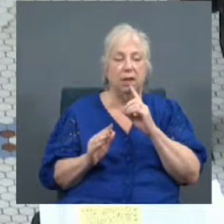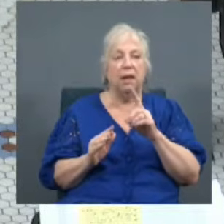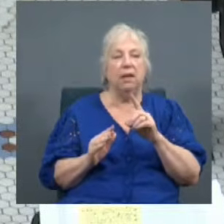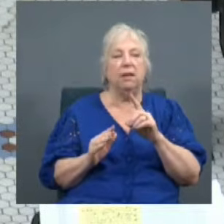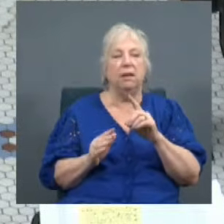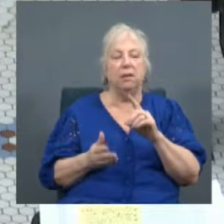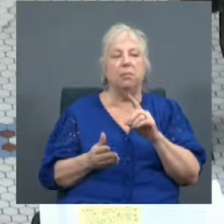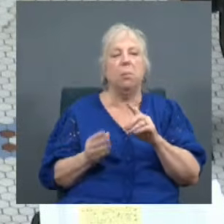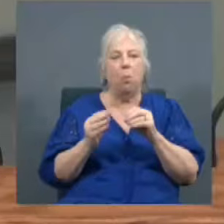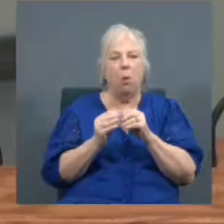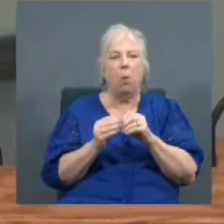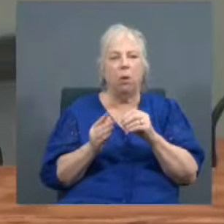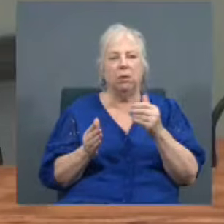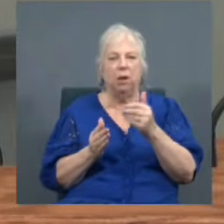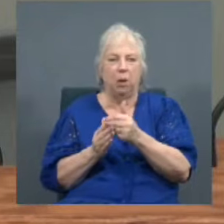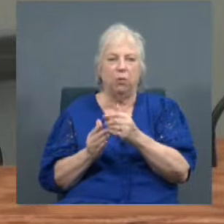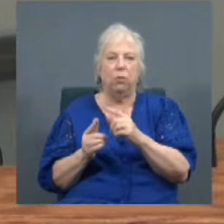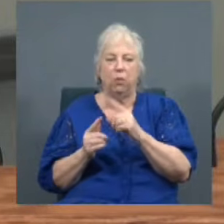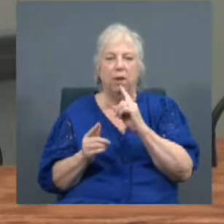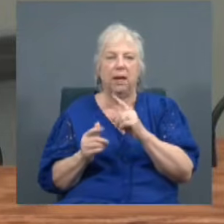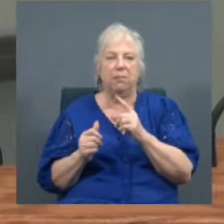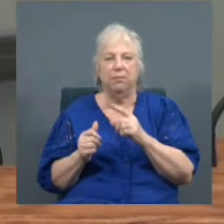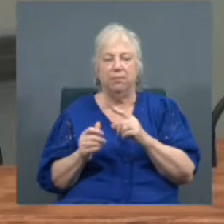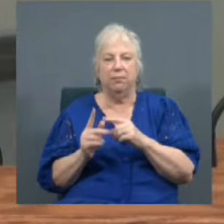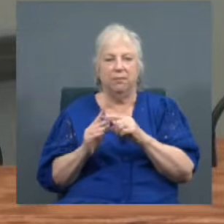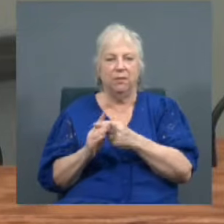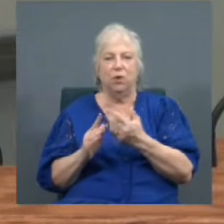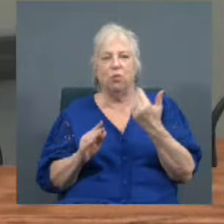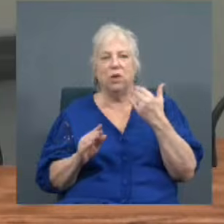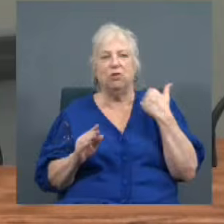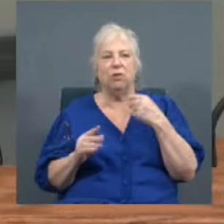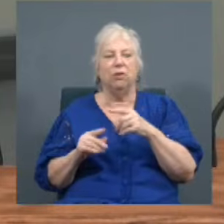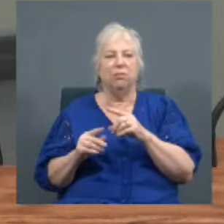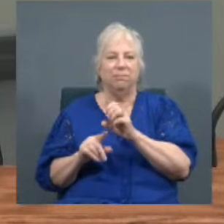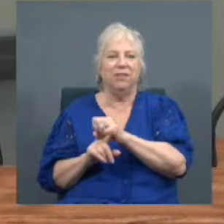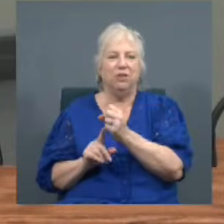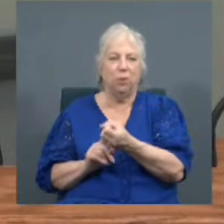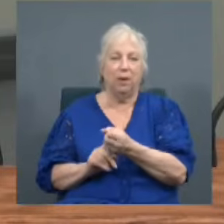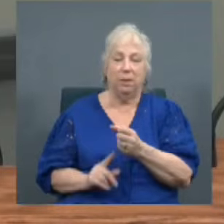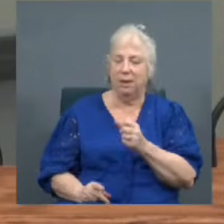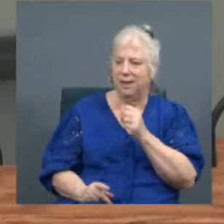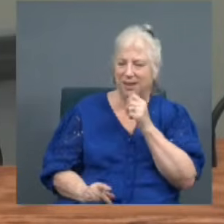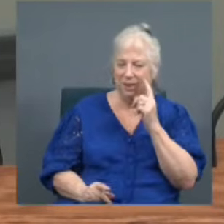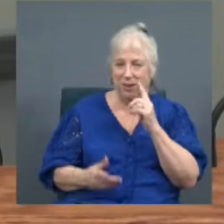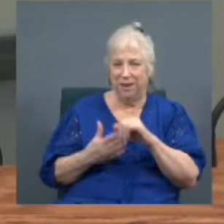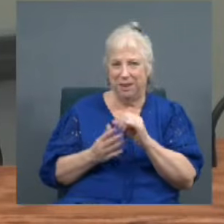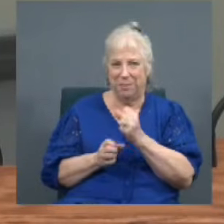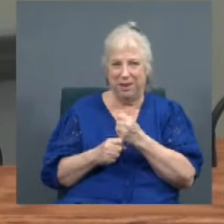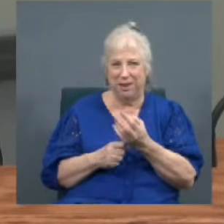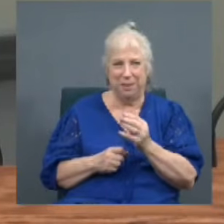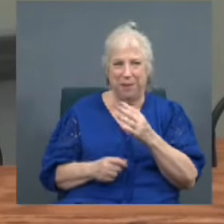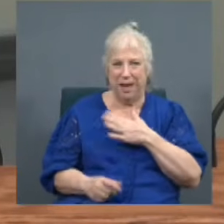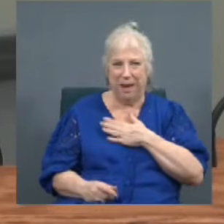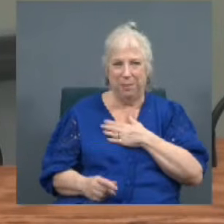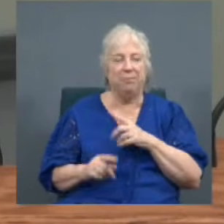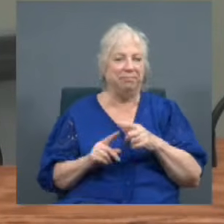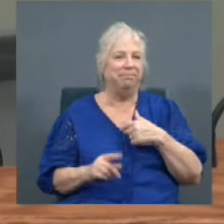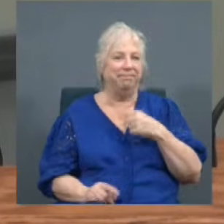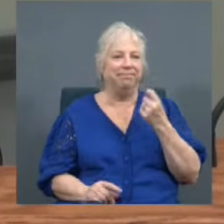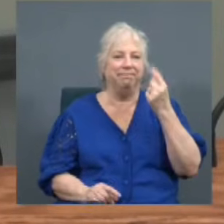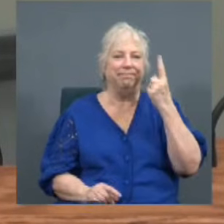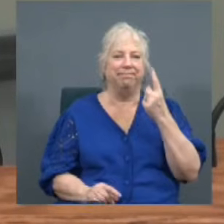condition. Yeah. I don't think that makes them happy, but okay. I understand. Okay, and I had a question